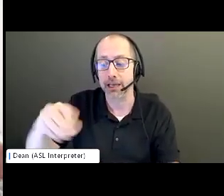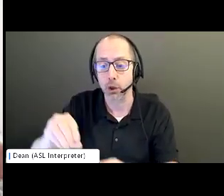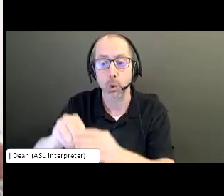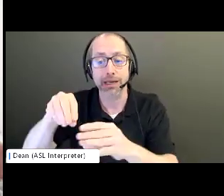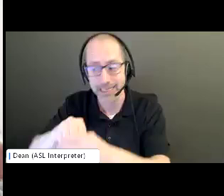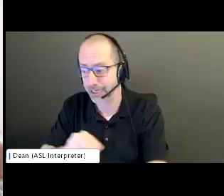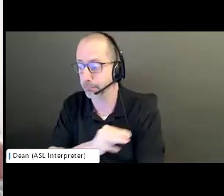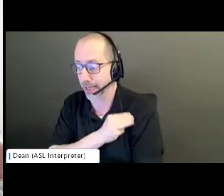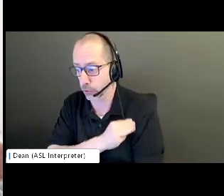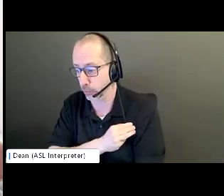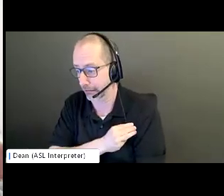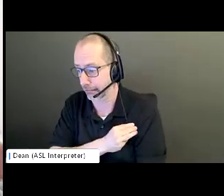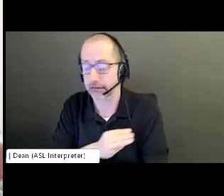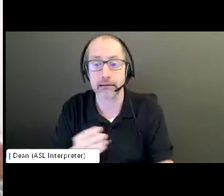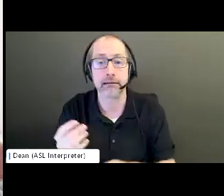Manitoba.